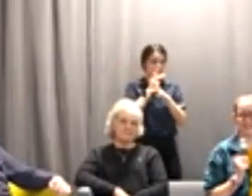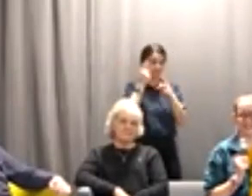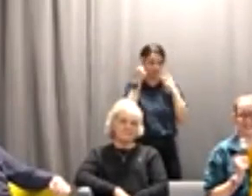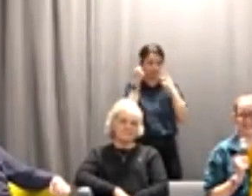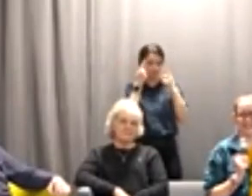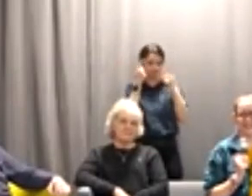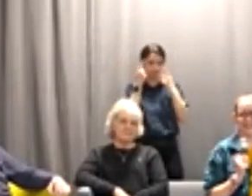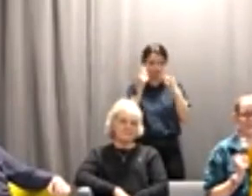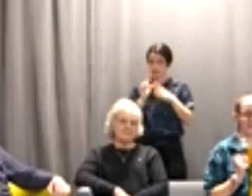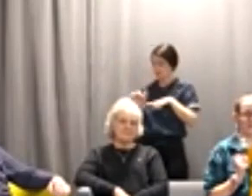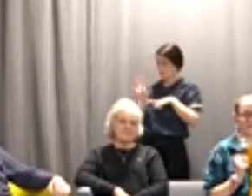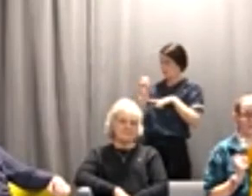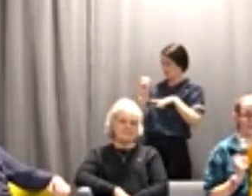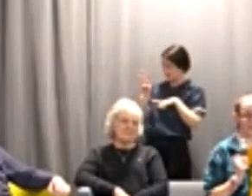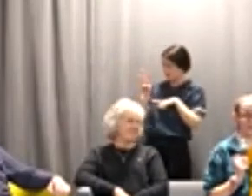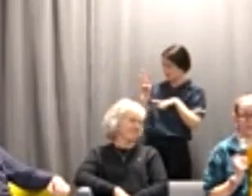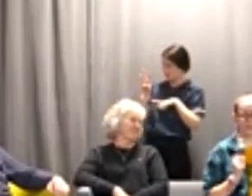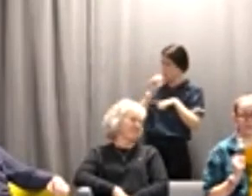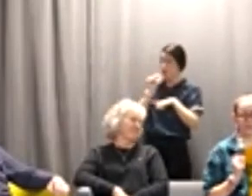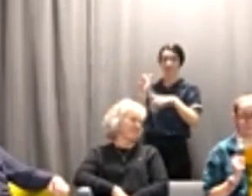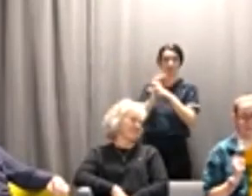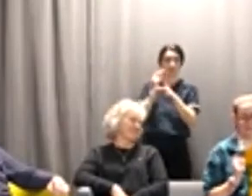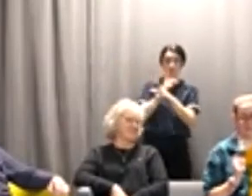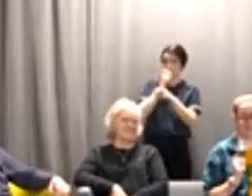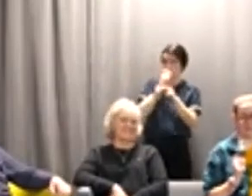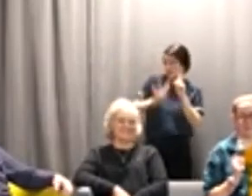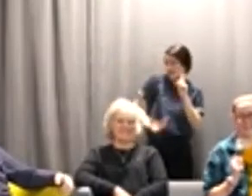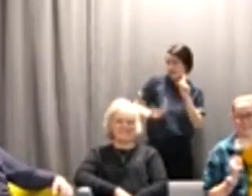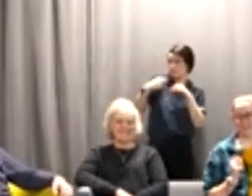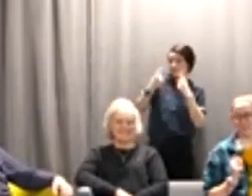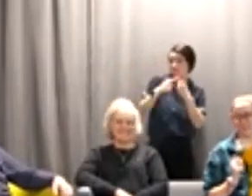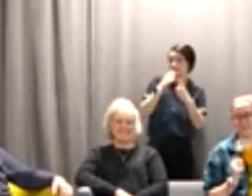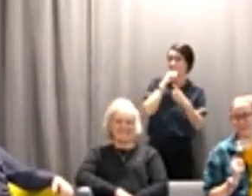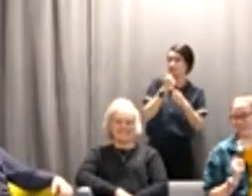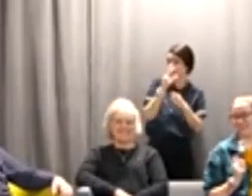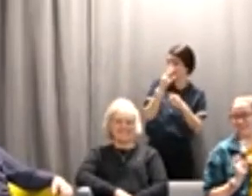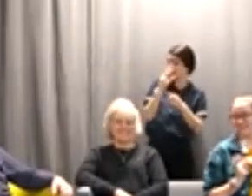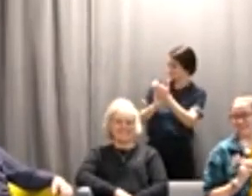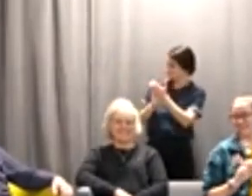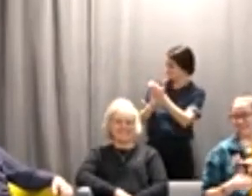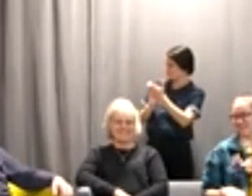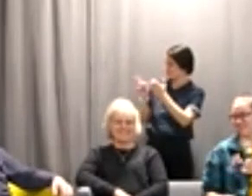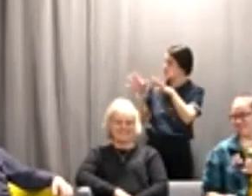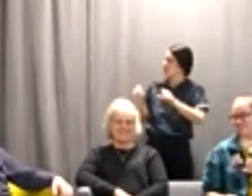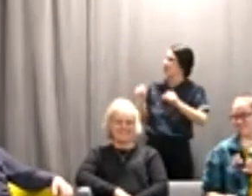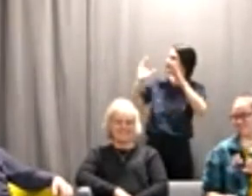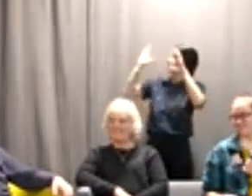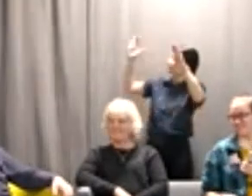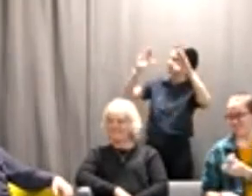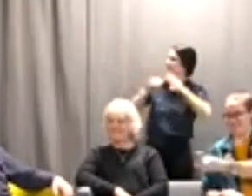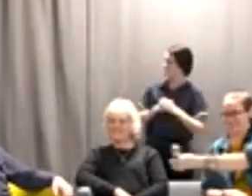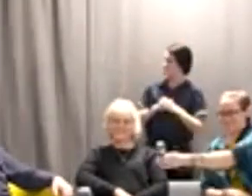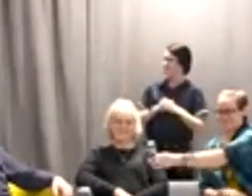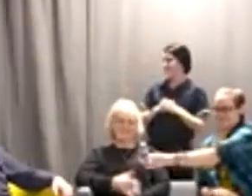was 16, and I'm like, you go, you're doing amazing. So yeah. I'd